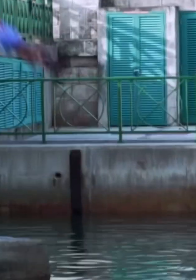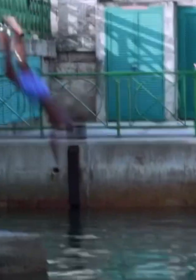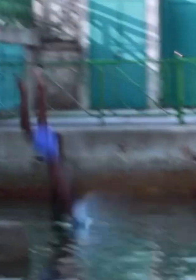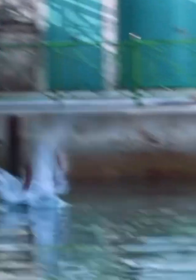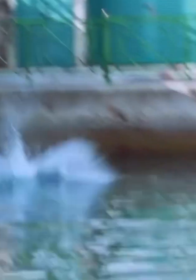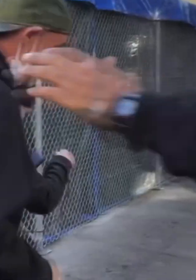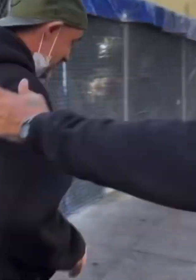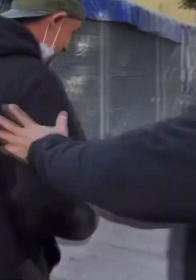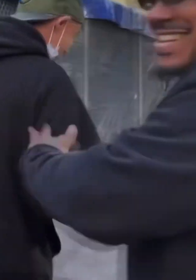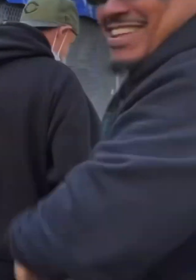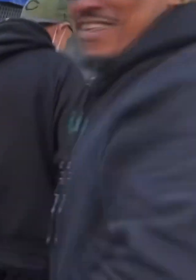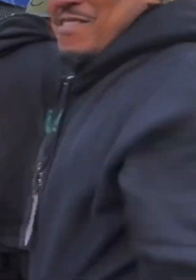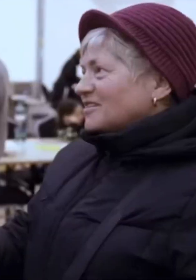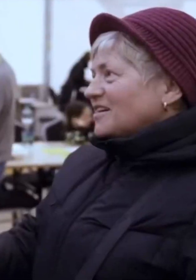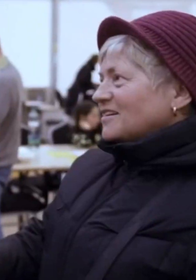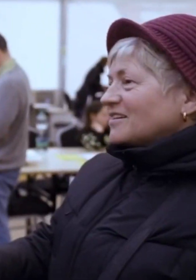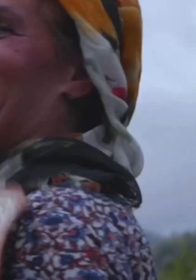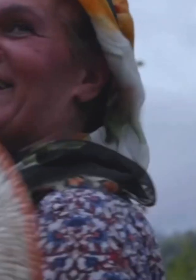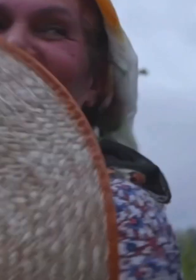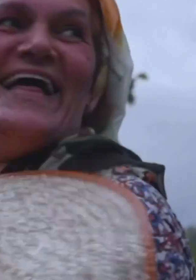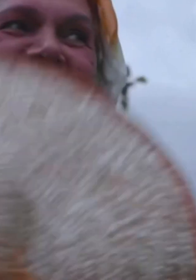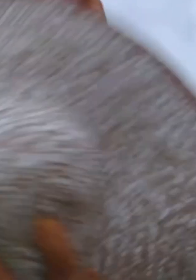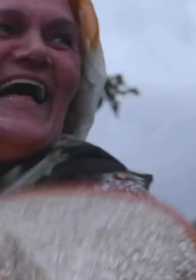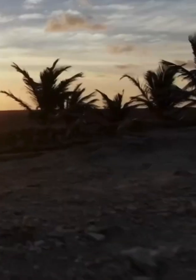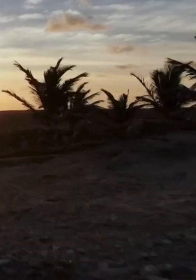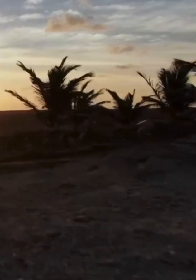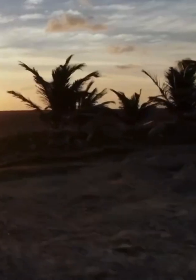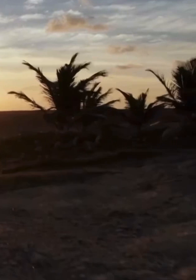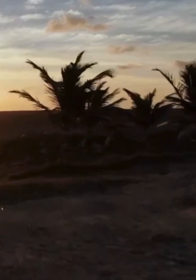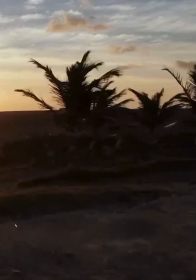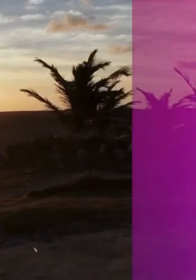There are different experiences. There are different kinds of people.